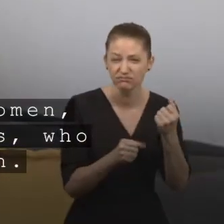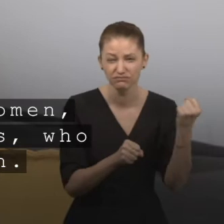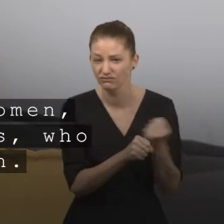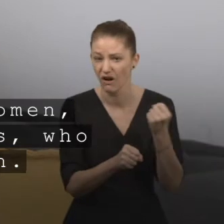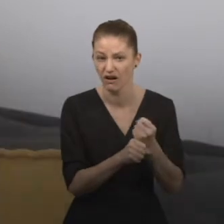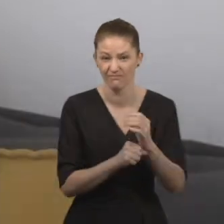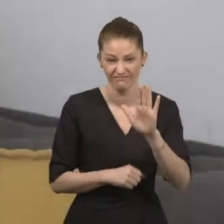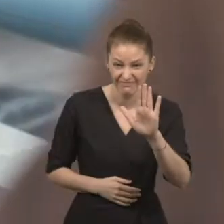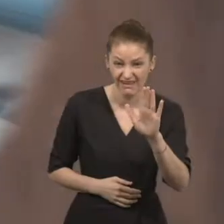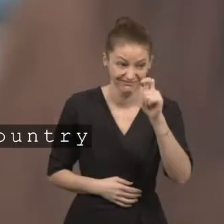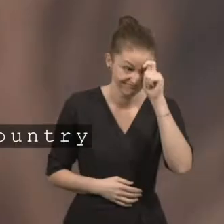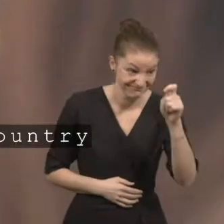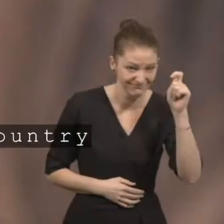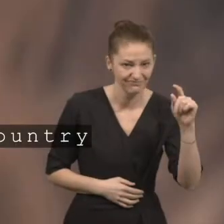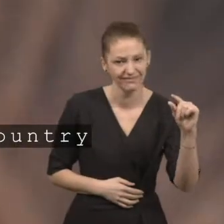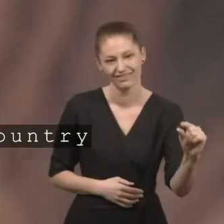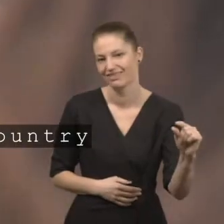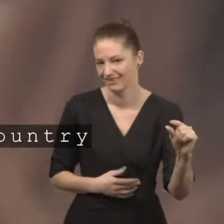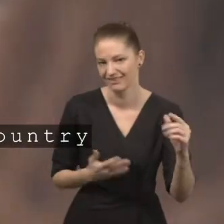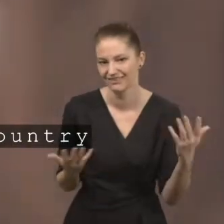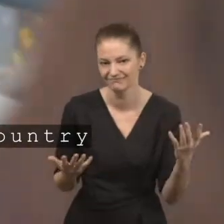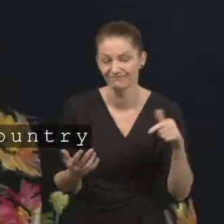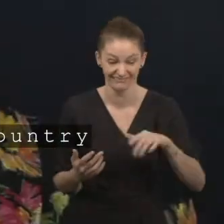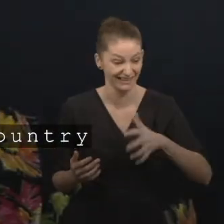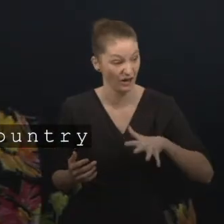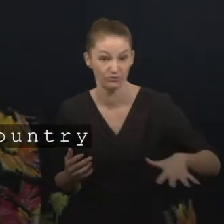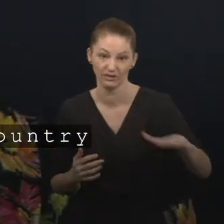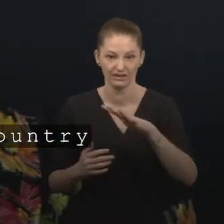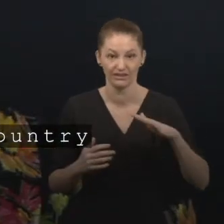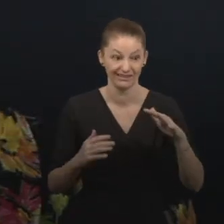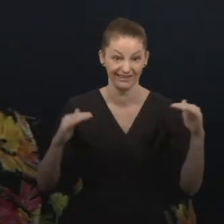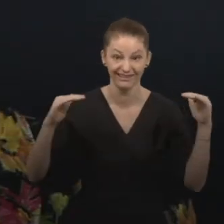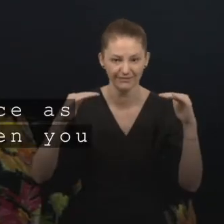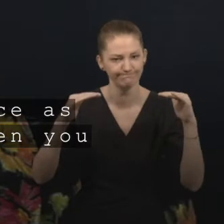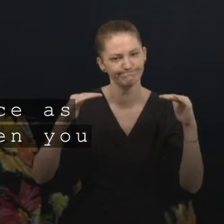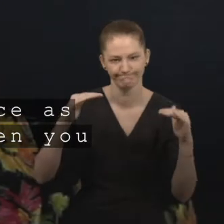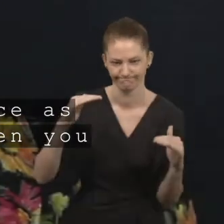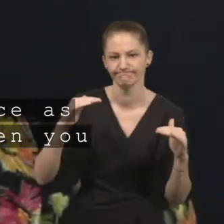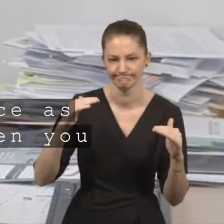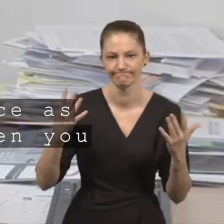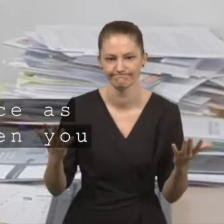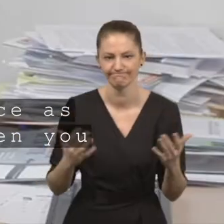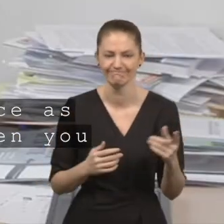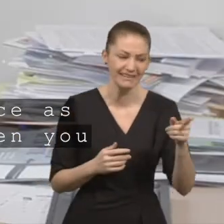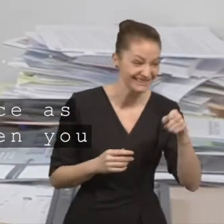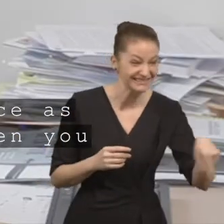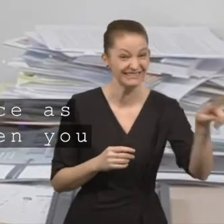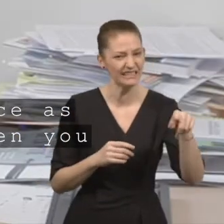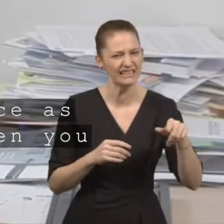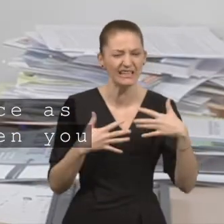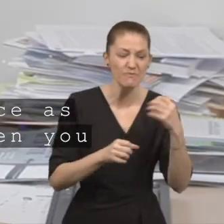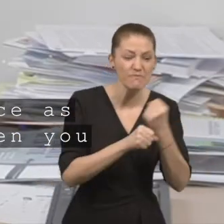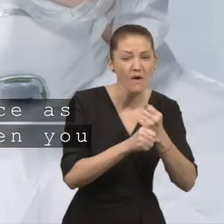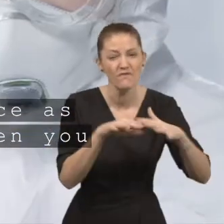value. And I believe that in our country, we are not equal. To have to fight once more when we are